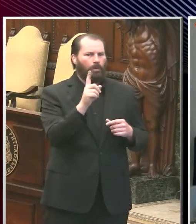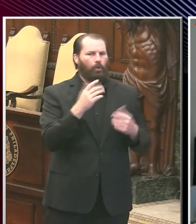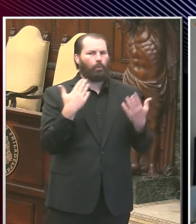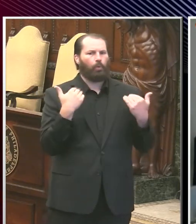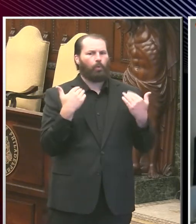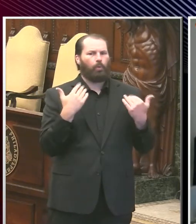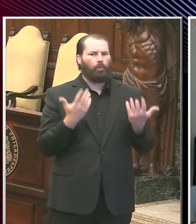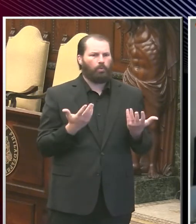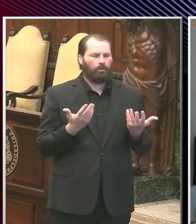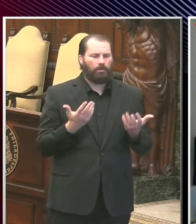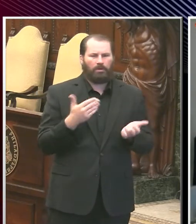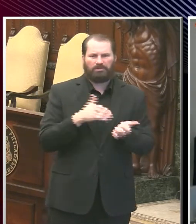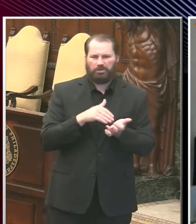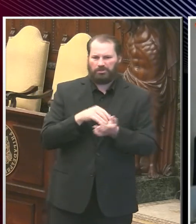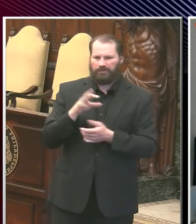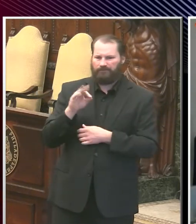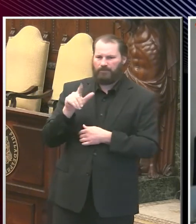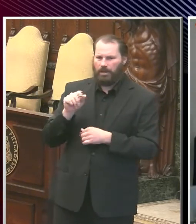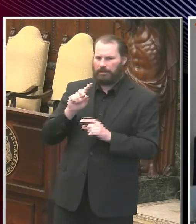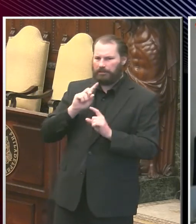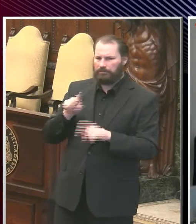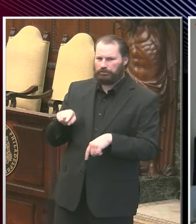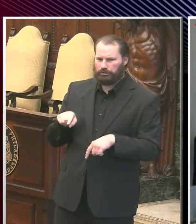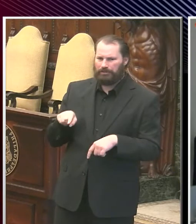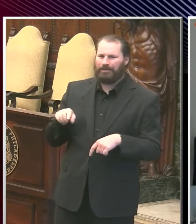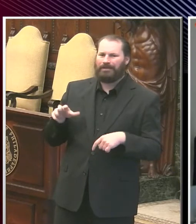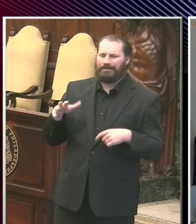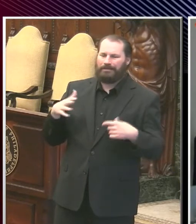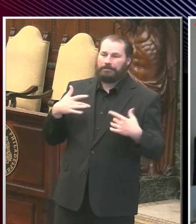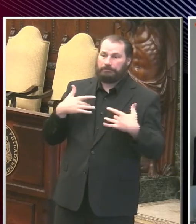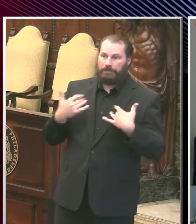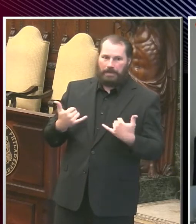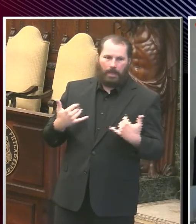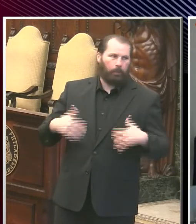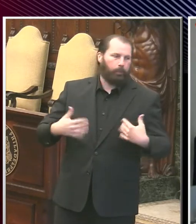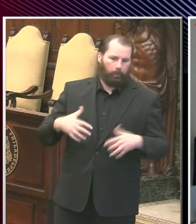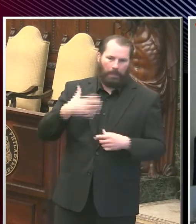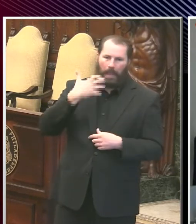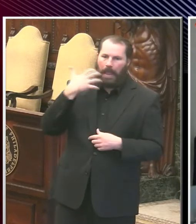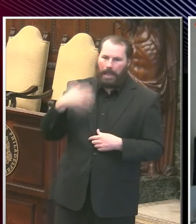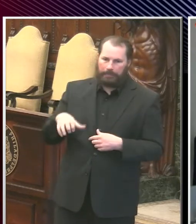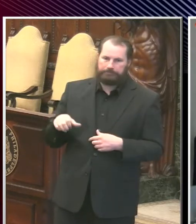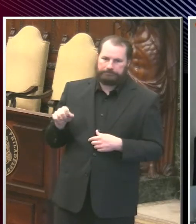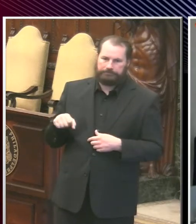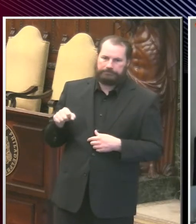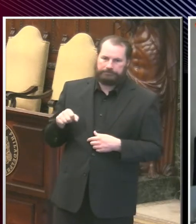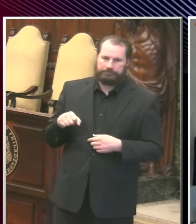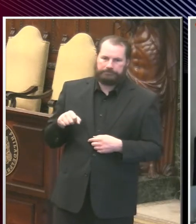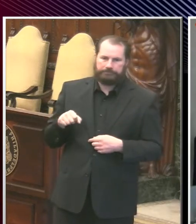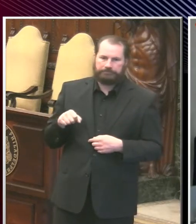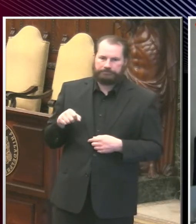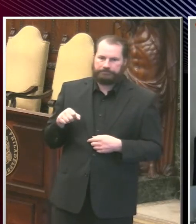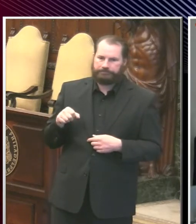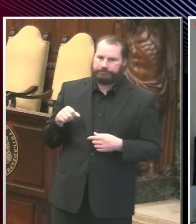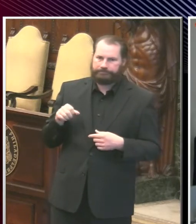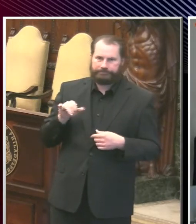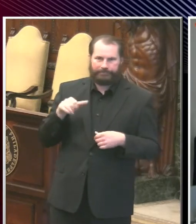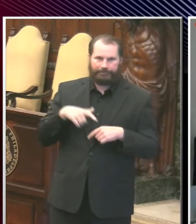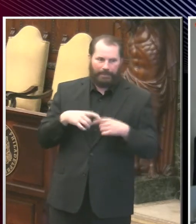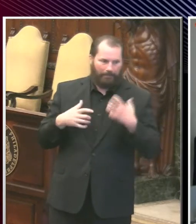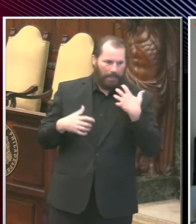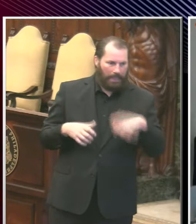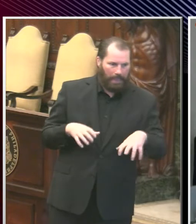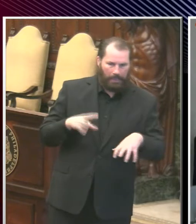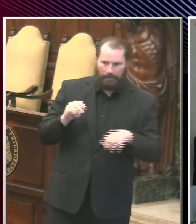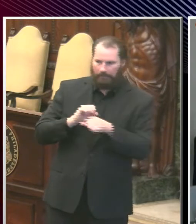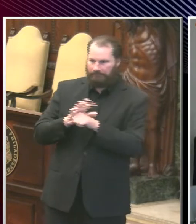about heat waves this summer. At the same time, we're experiencing a coronavirus epidemic. The things that we